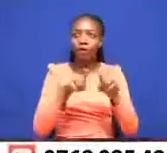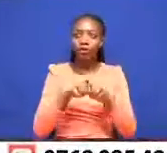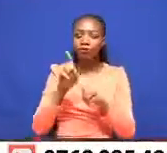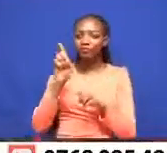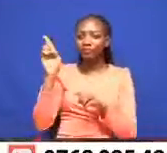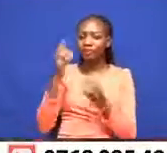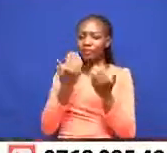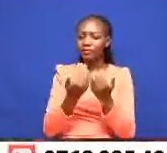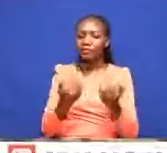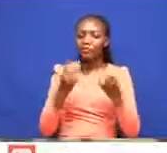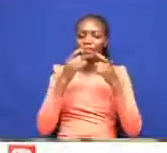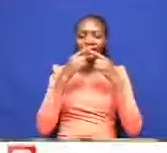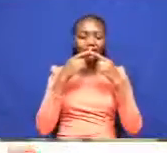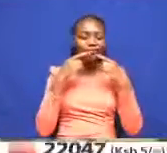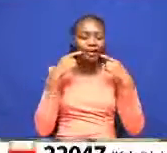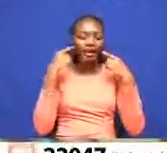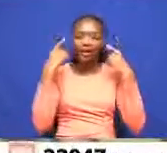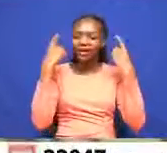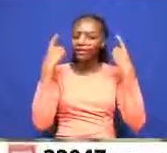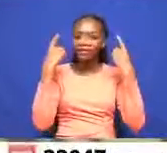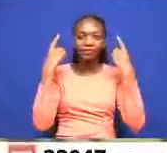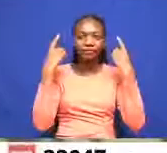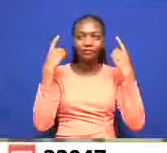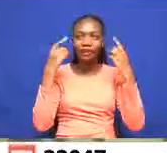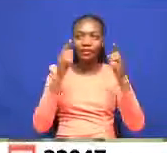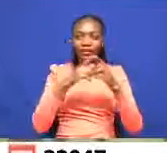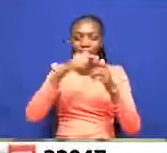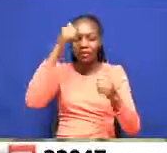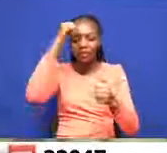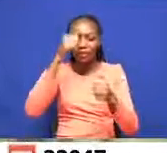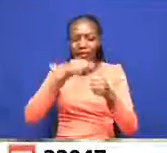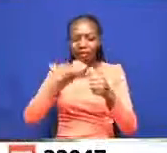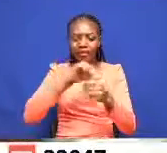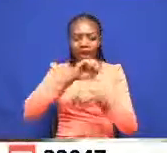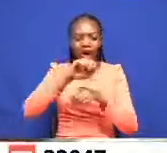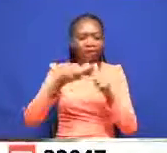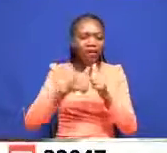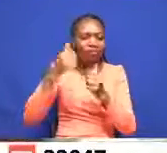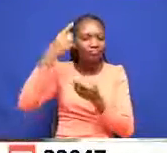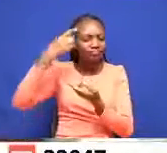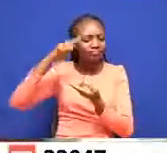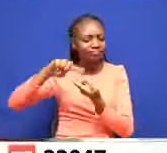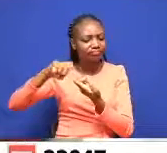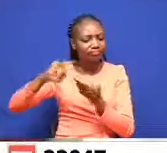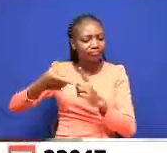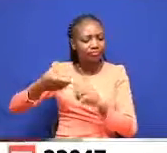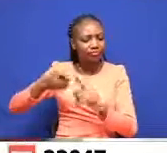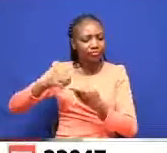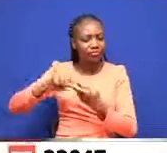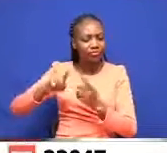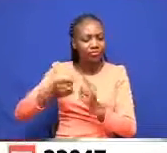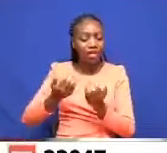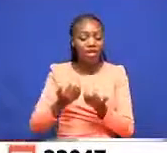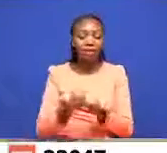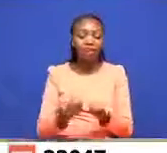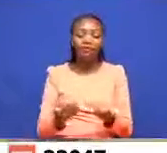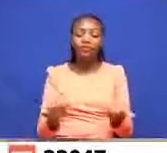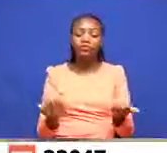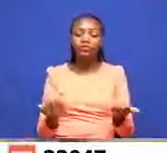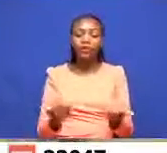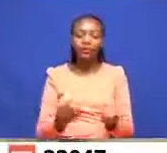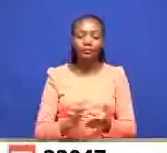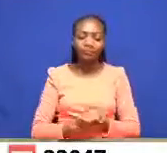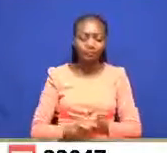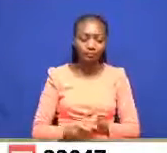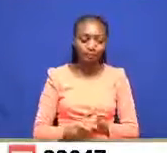smiles on the portraits of the four children, a reminder of the bubbly and charming souls taken from the face of the earth, literally by the